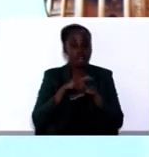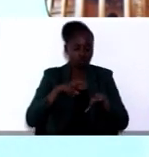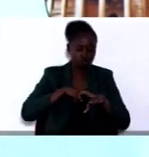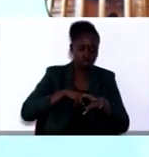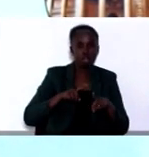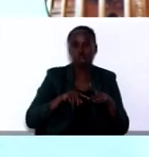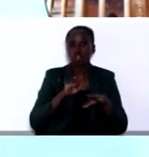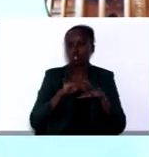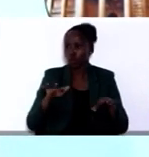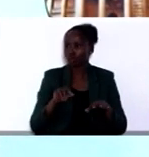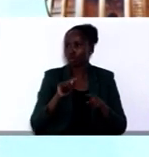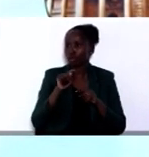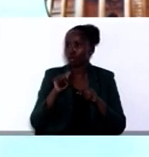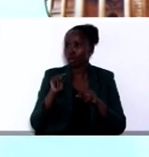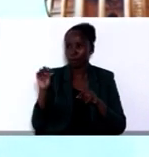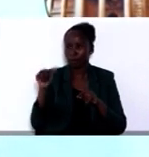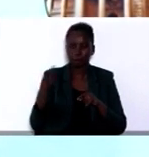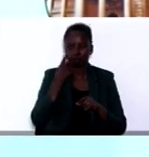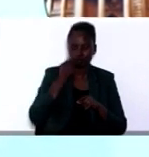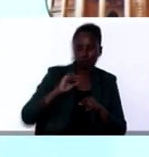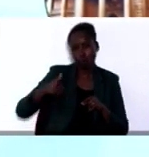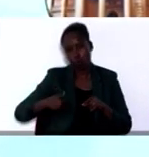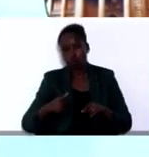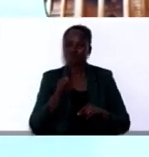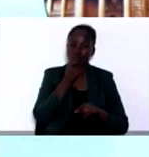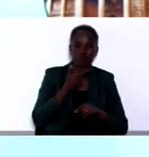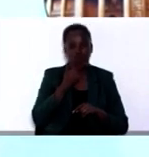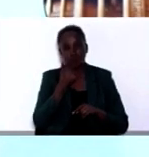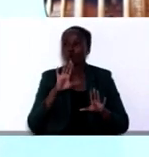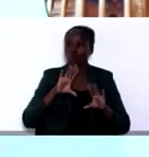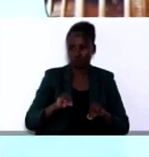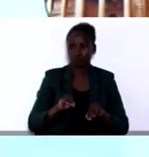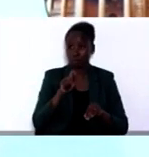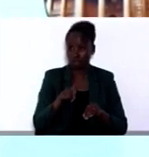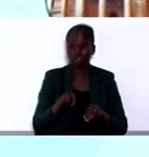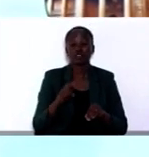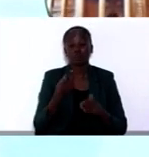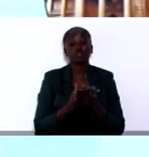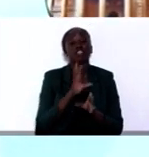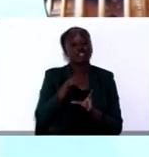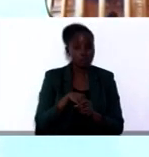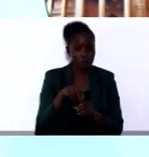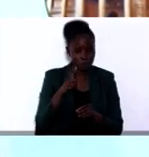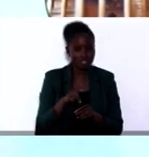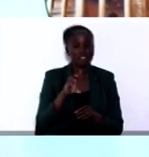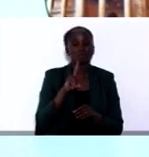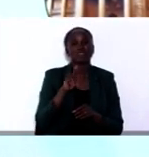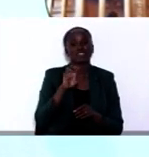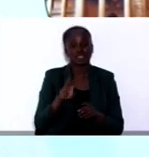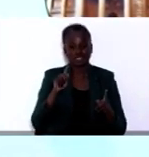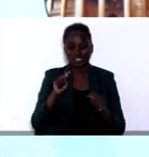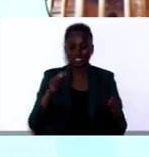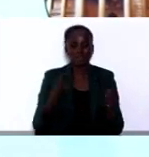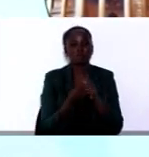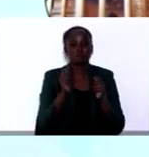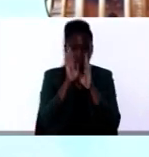non-sexist society. We must also make practical progress in creating an inclusive, de-racialized,